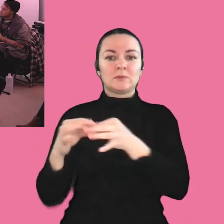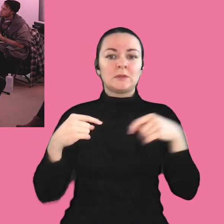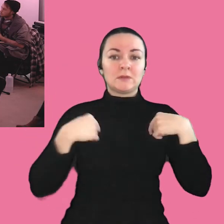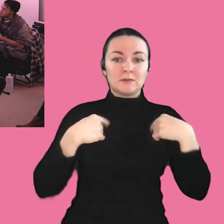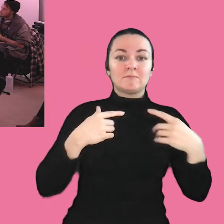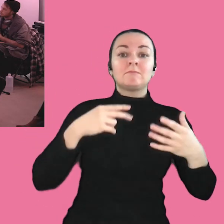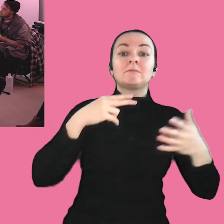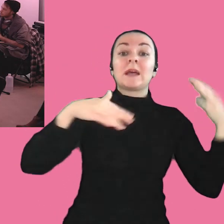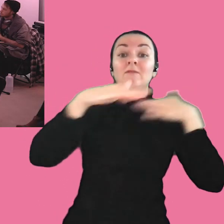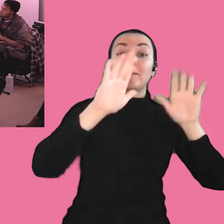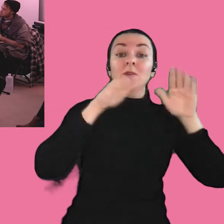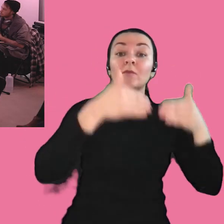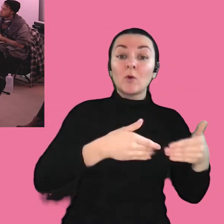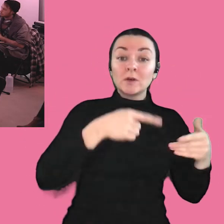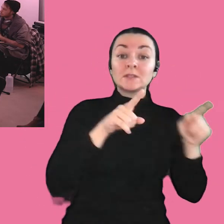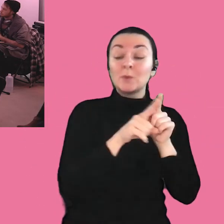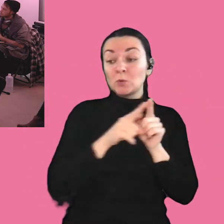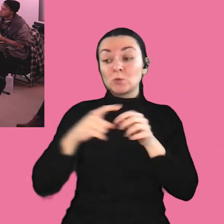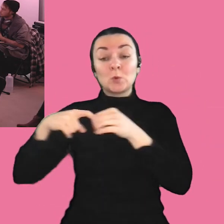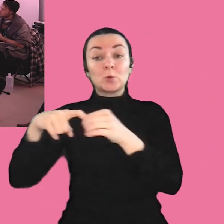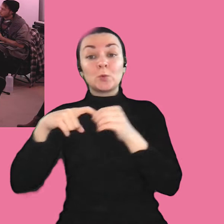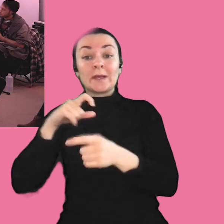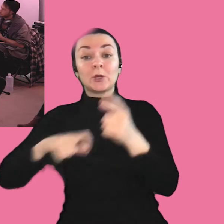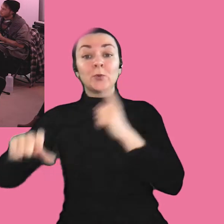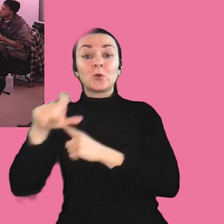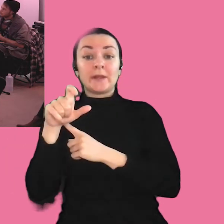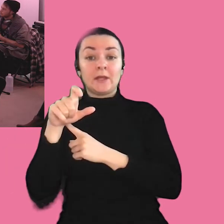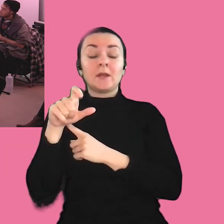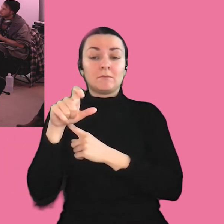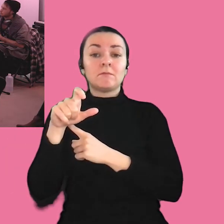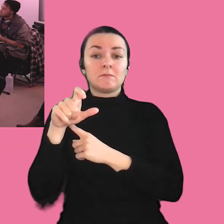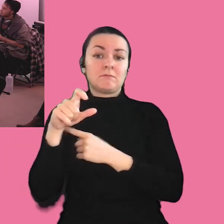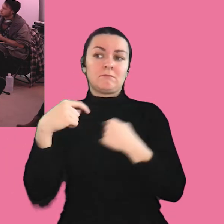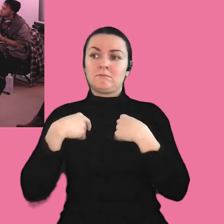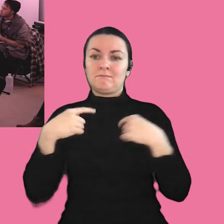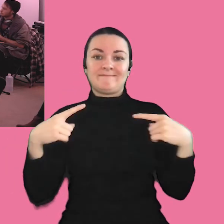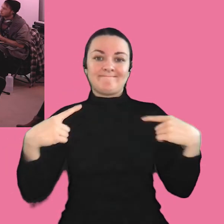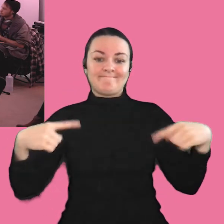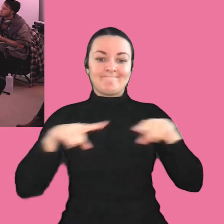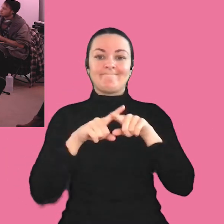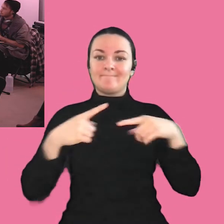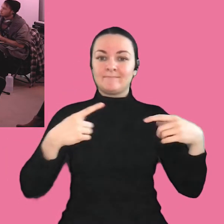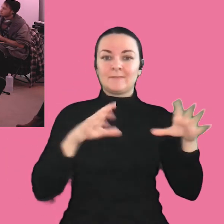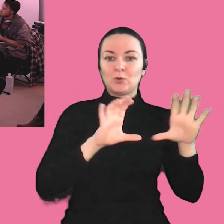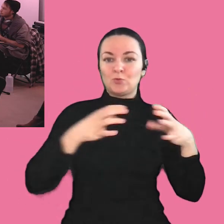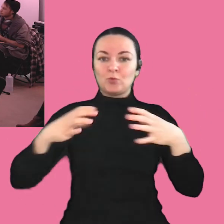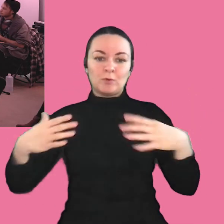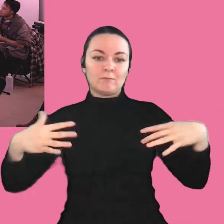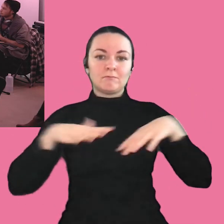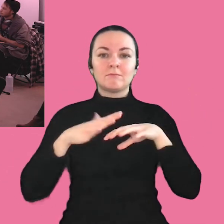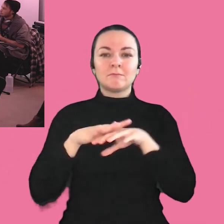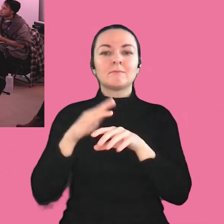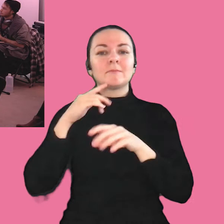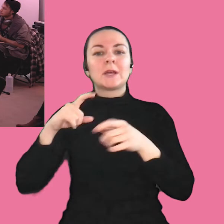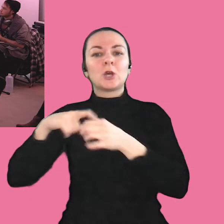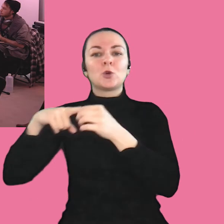So what I'm really interested in as an artist is working in communities at the heart of all of that. What I'm doing in Govan Hill,